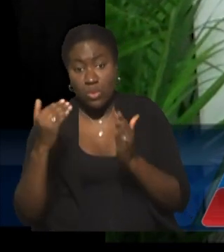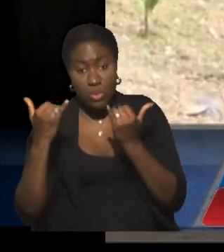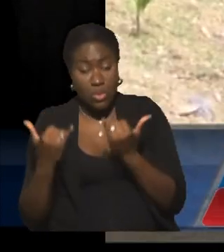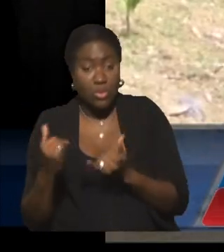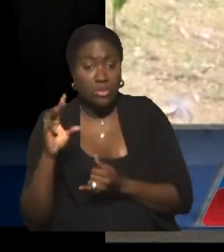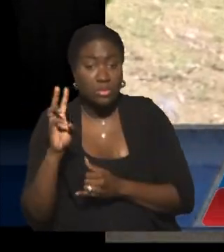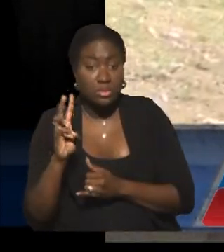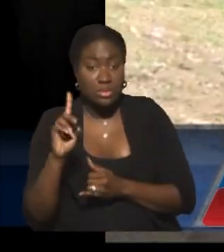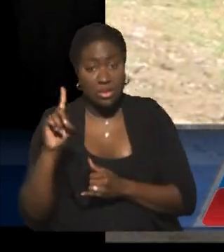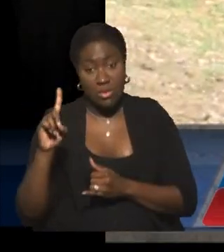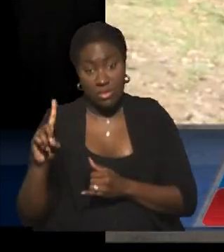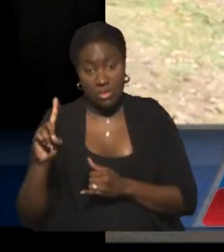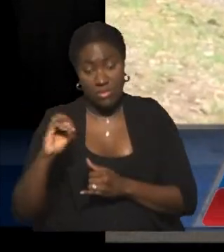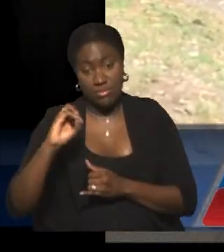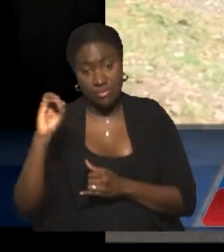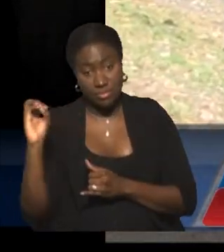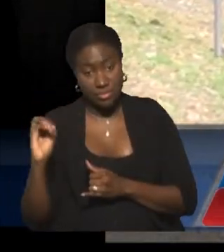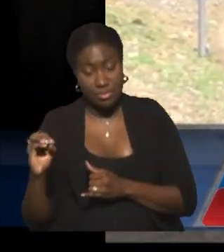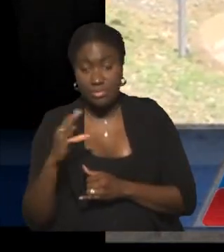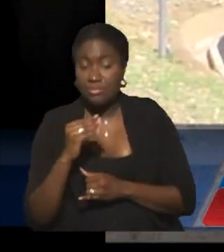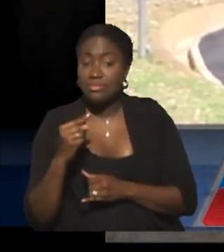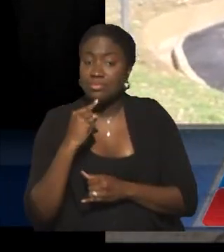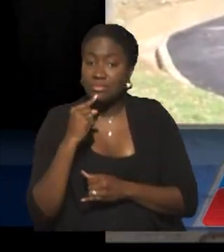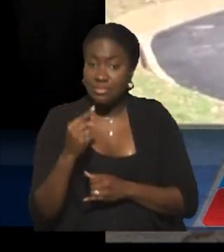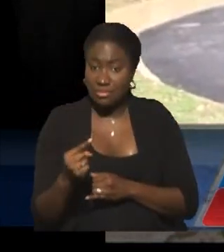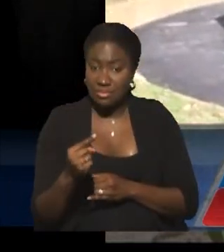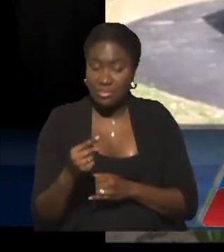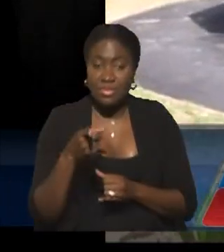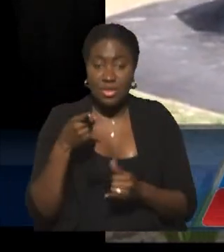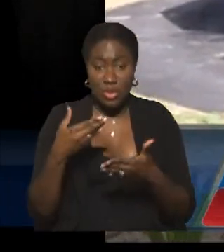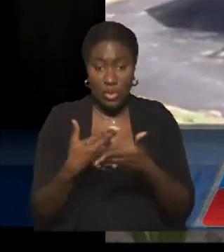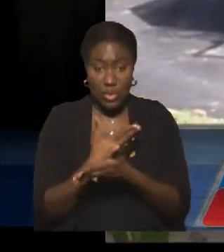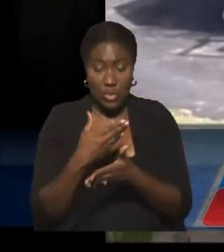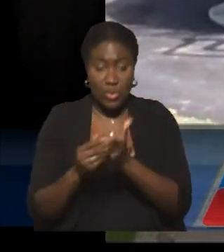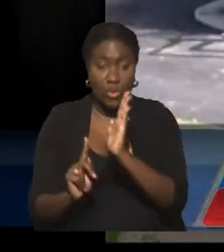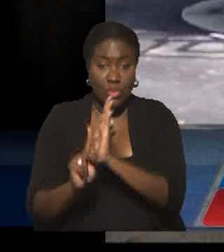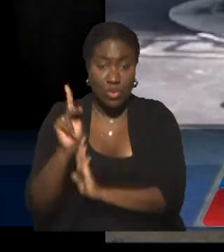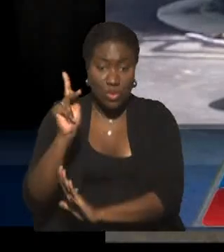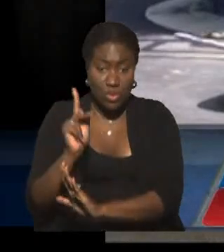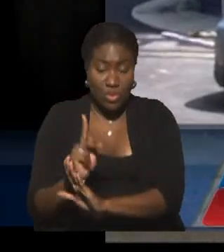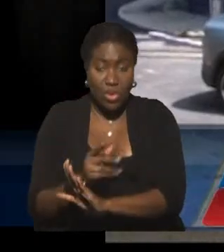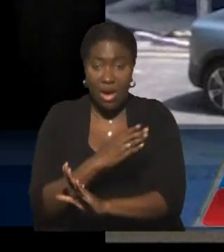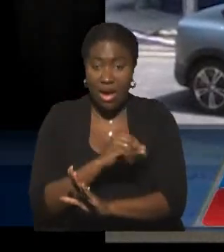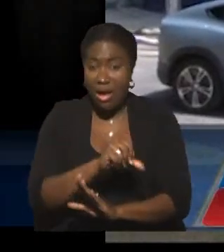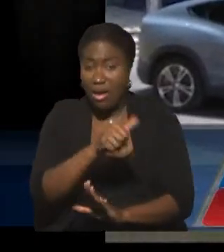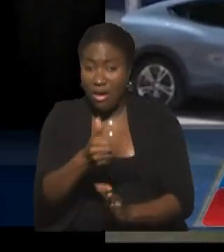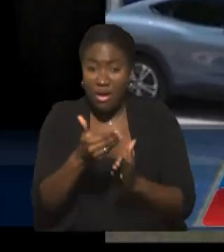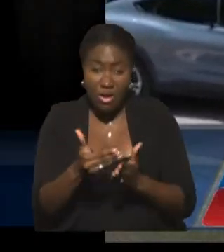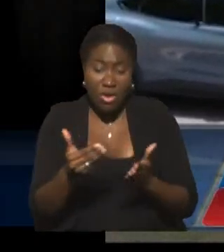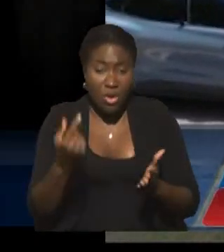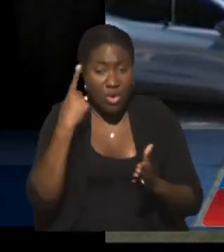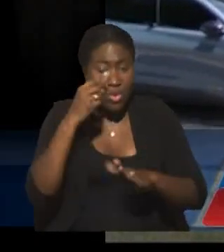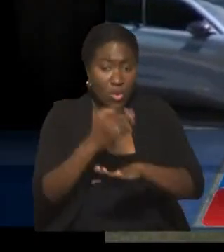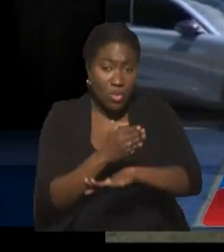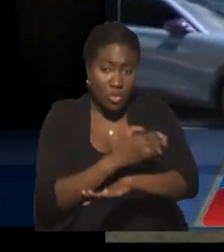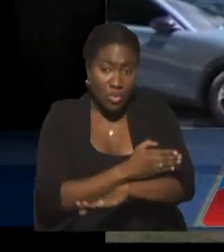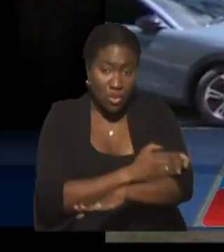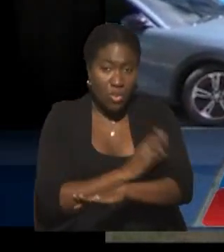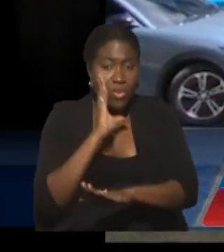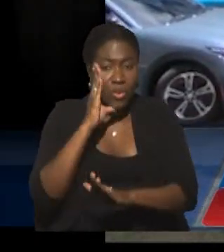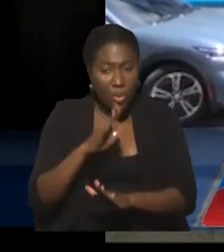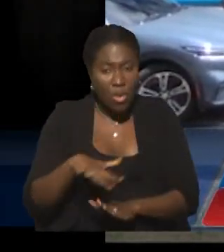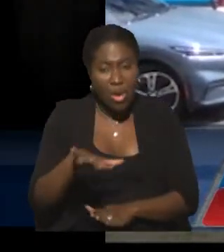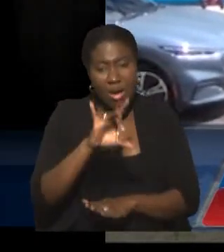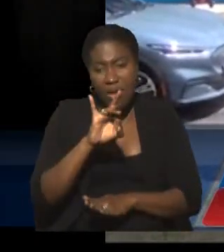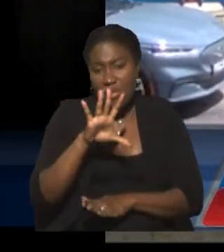61%. Minister Gonzales said through the well development program and other infrastructural improvement projects, it is expected